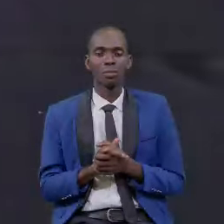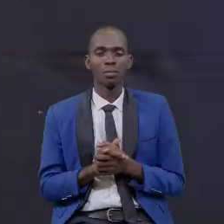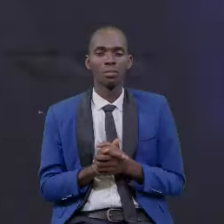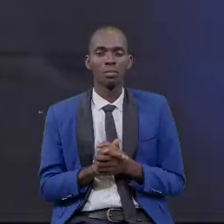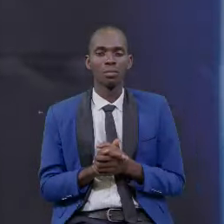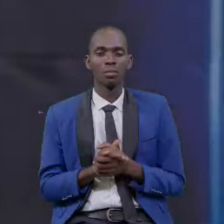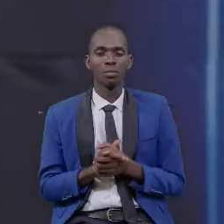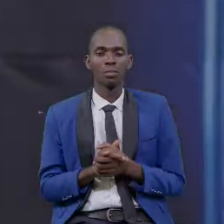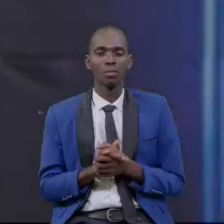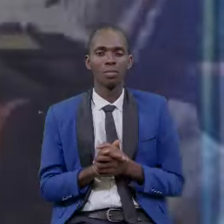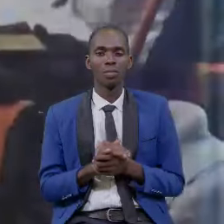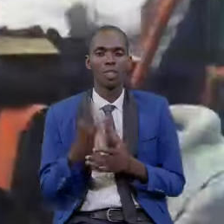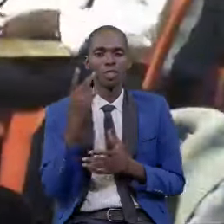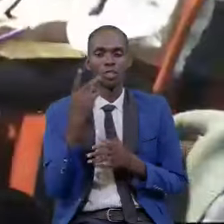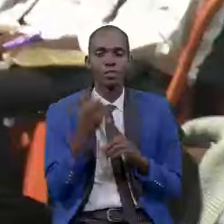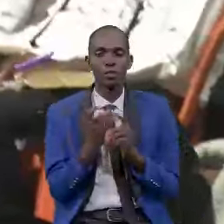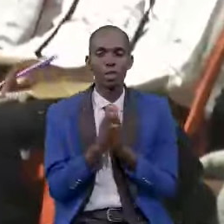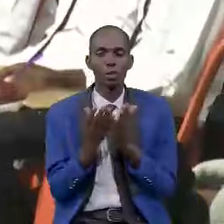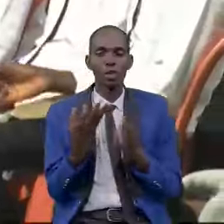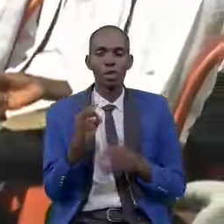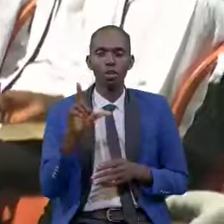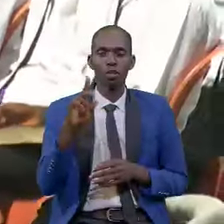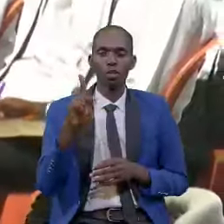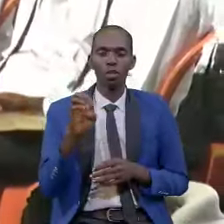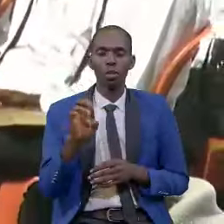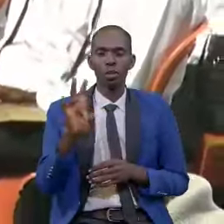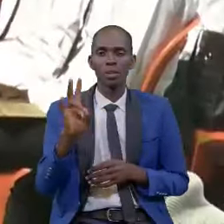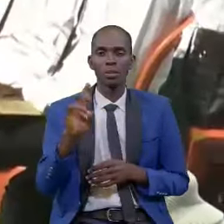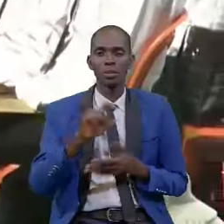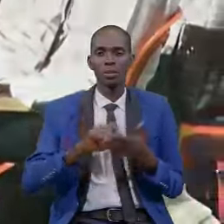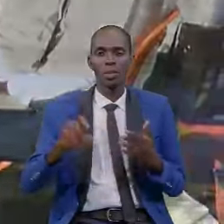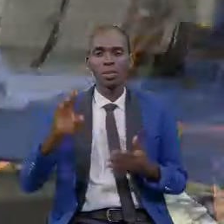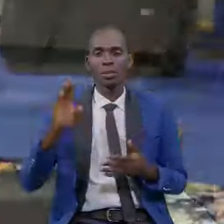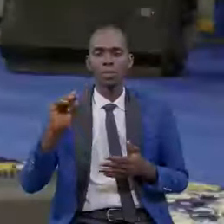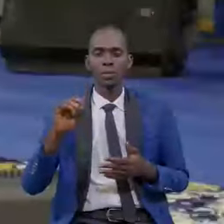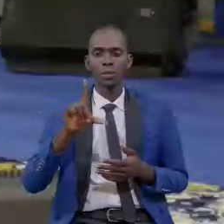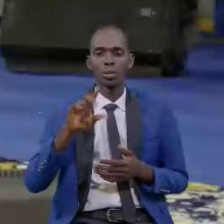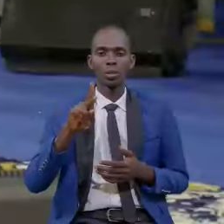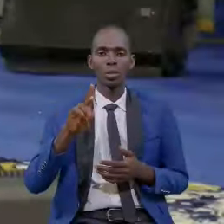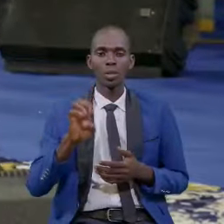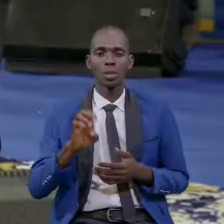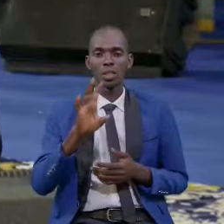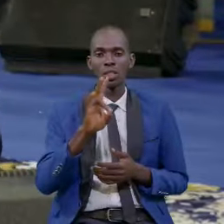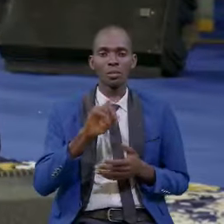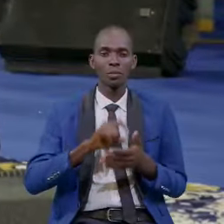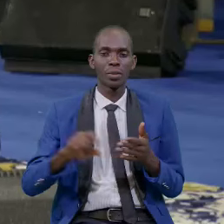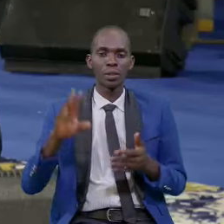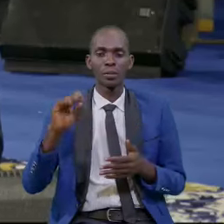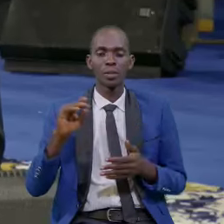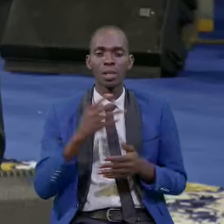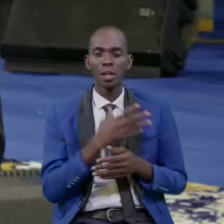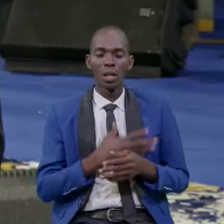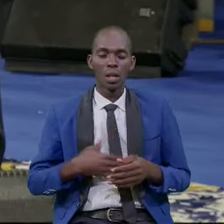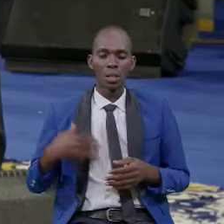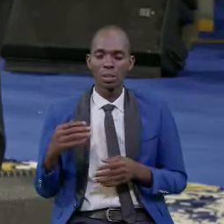Luke chapter 7, verse 50. And he said unto the